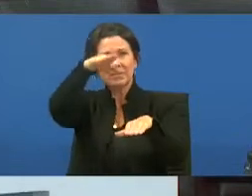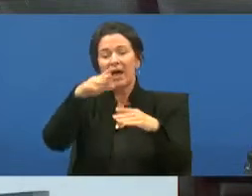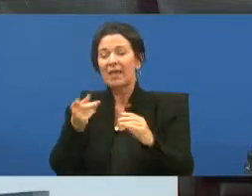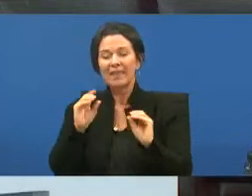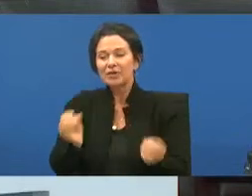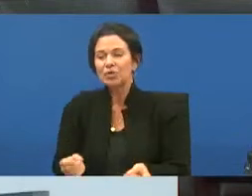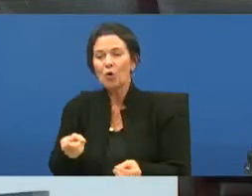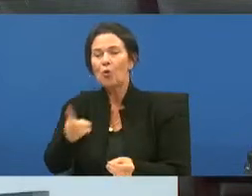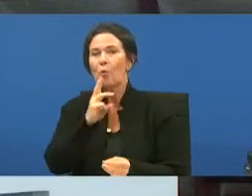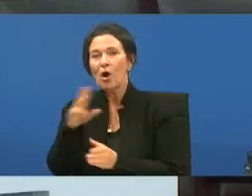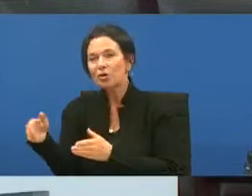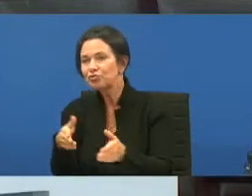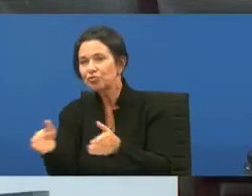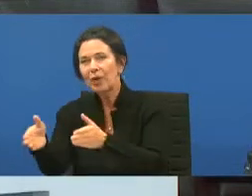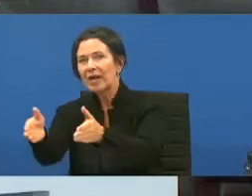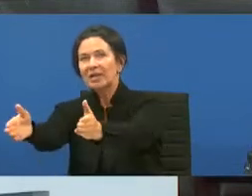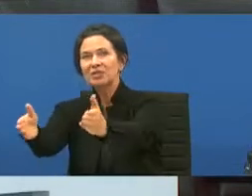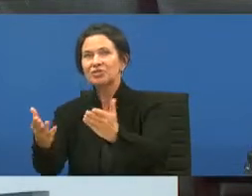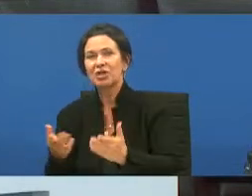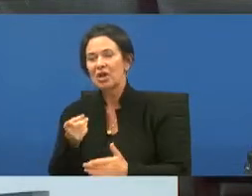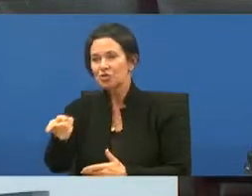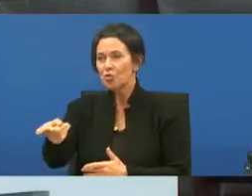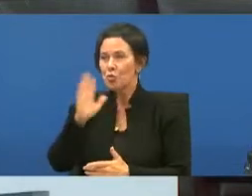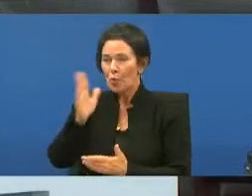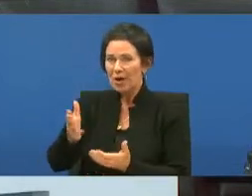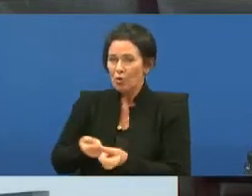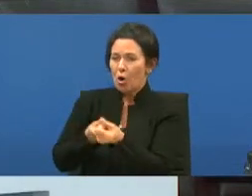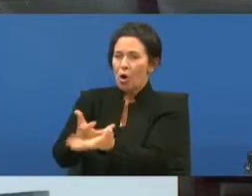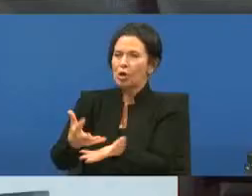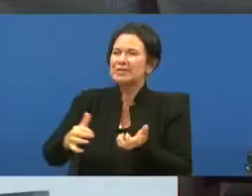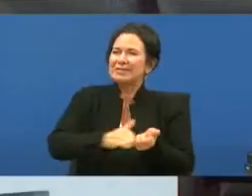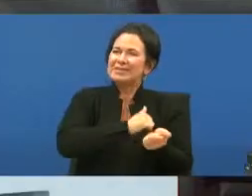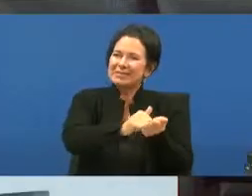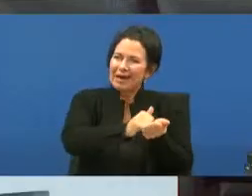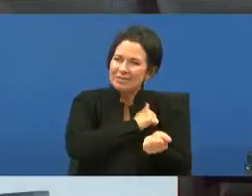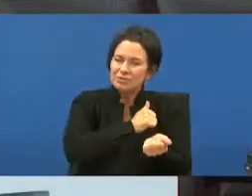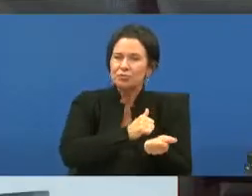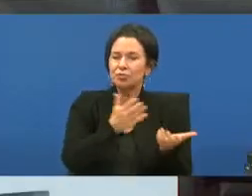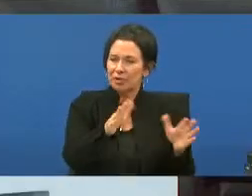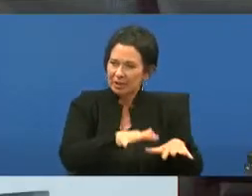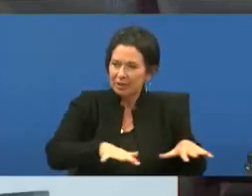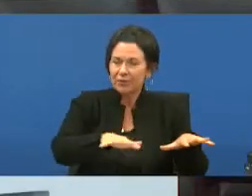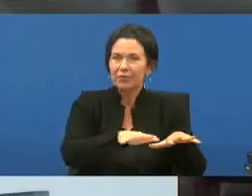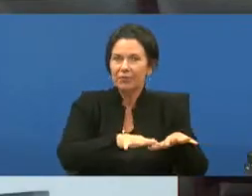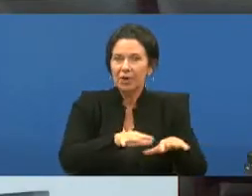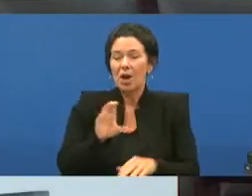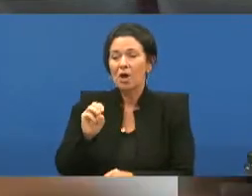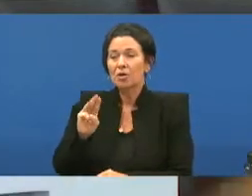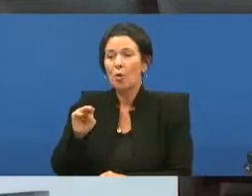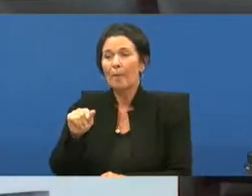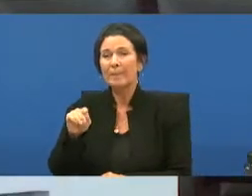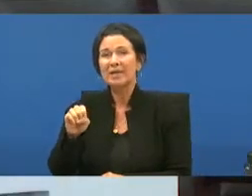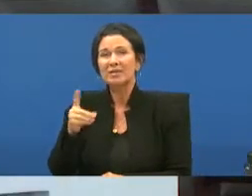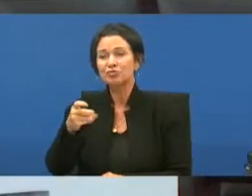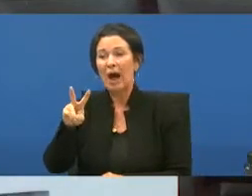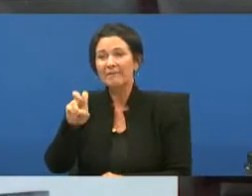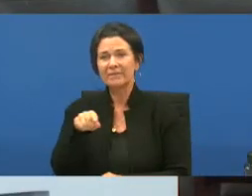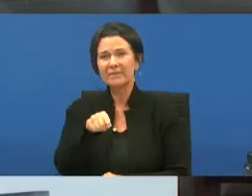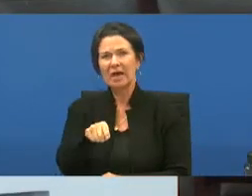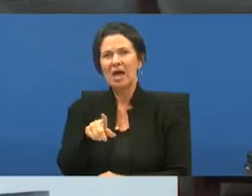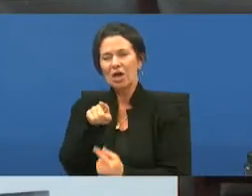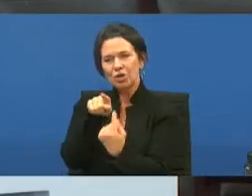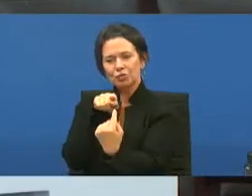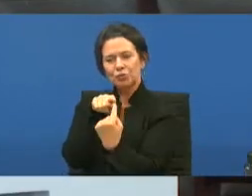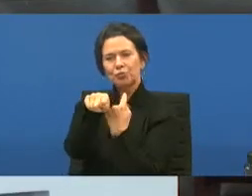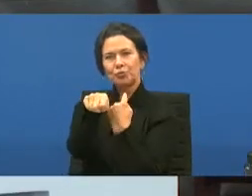plan feels like we're setting ourselves up for disaster. Traffic. Comey Drive is a 2-lane road with a center lane,